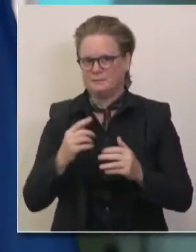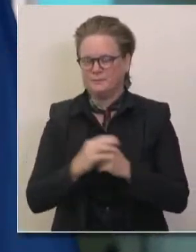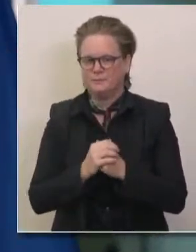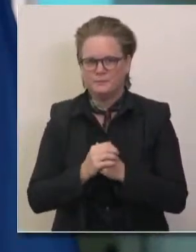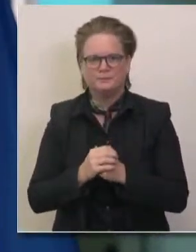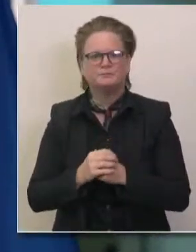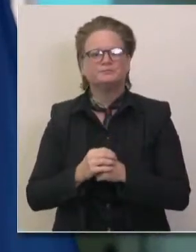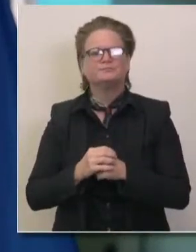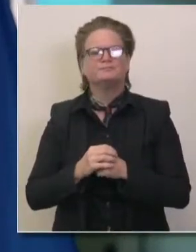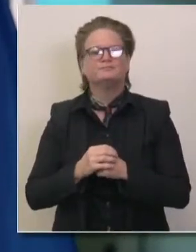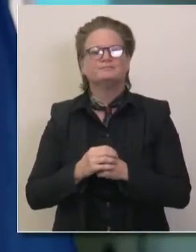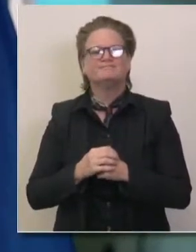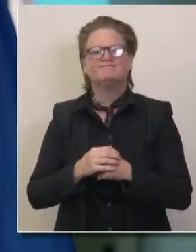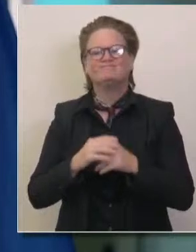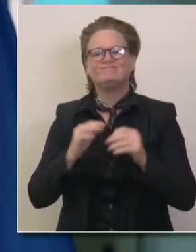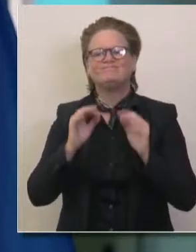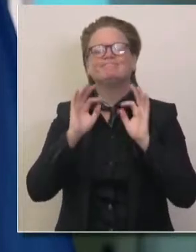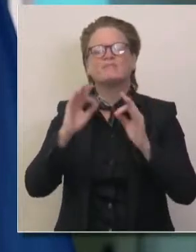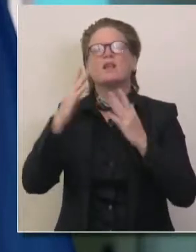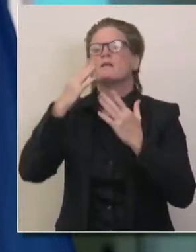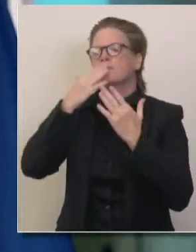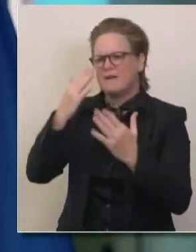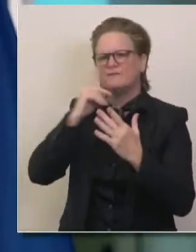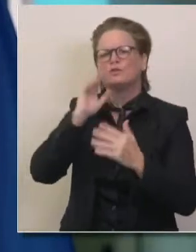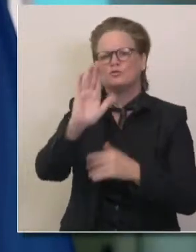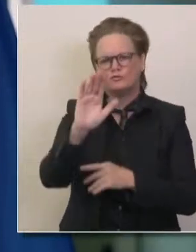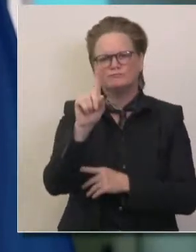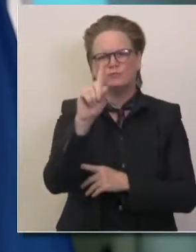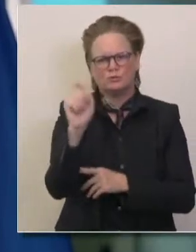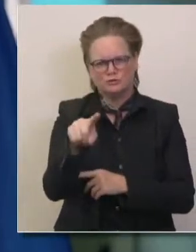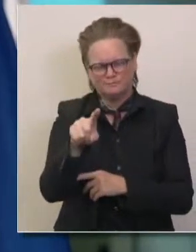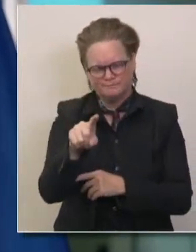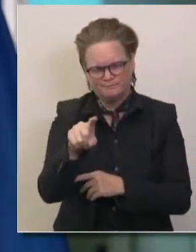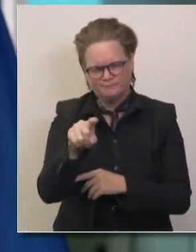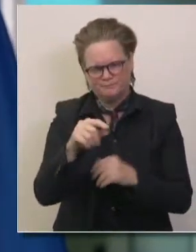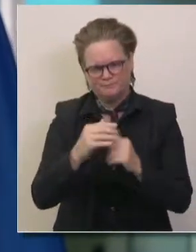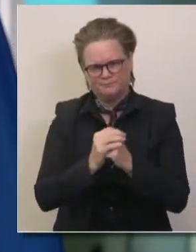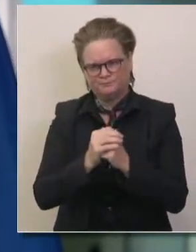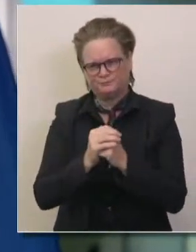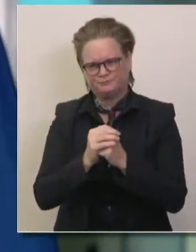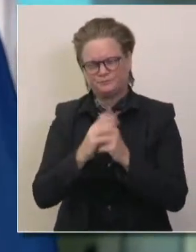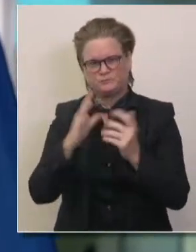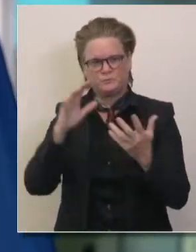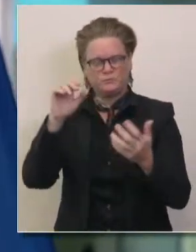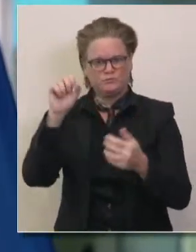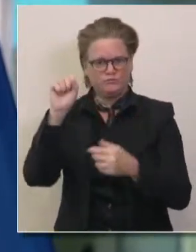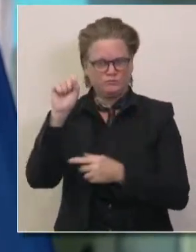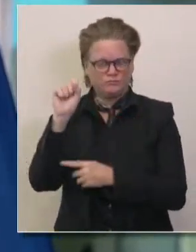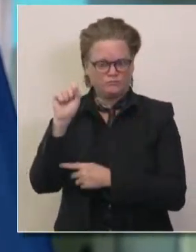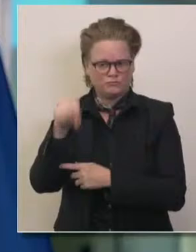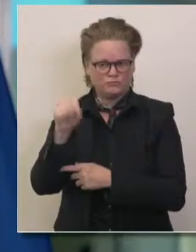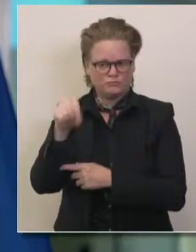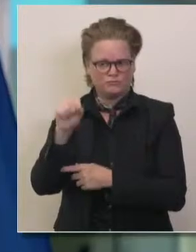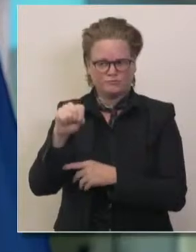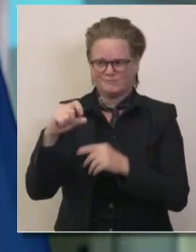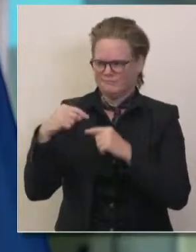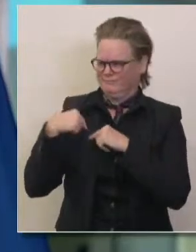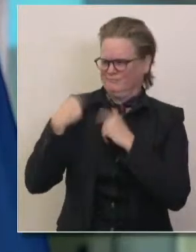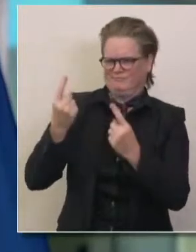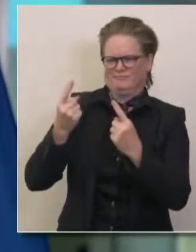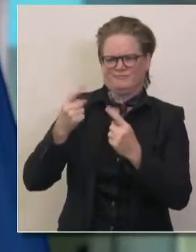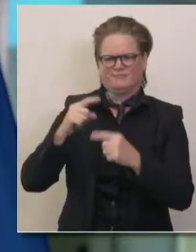Thank you for the question, and thank you, Governor. Indeed, you know, since the beginning, that very first stay-at-home